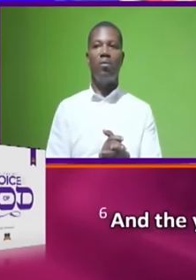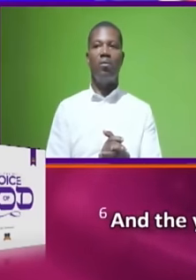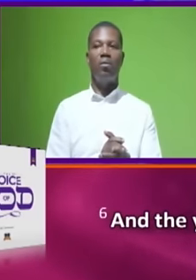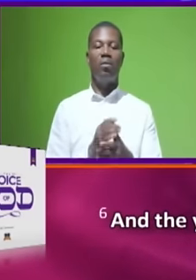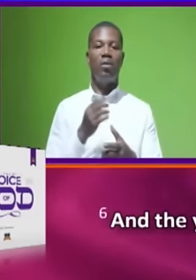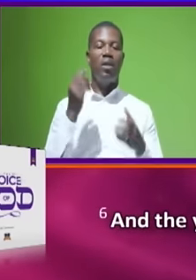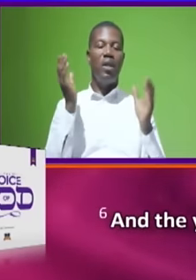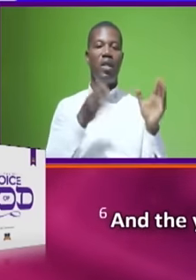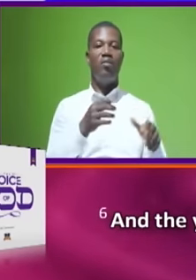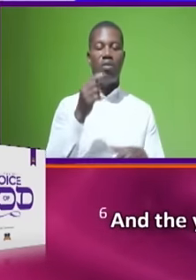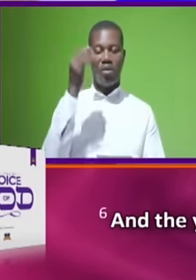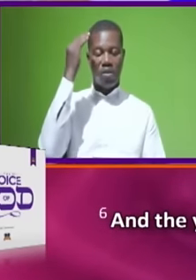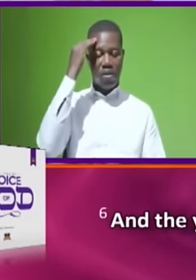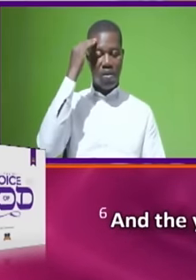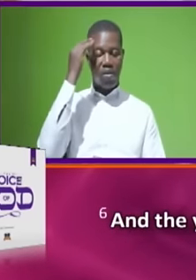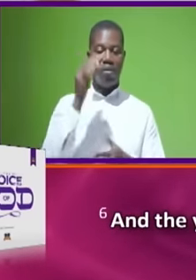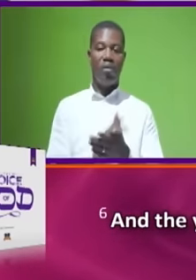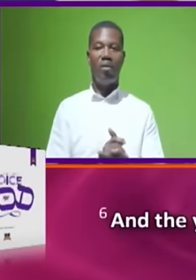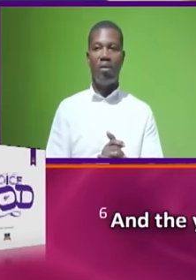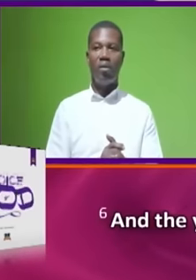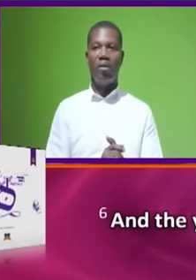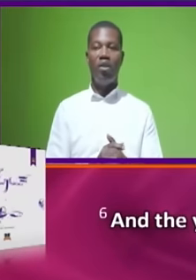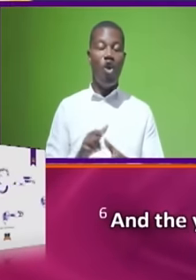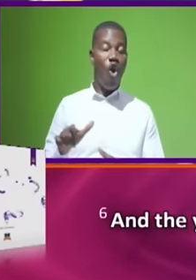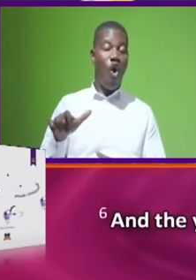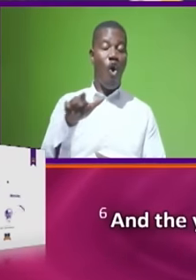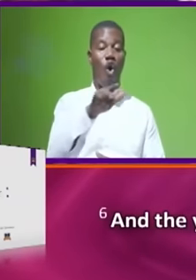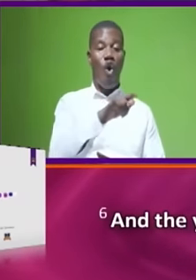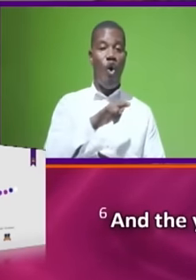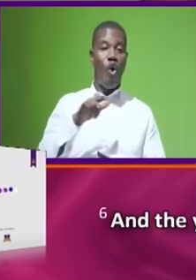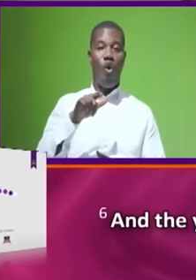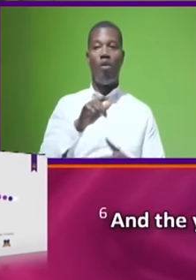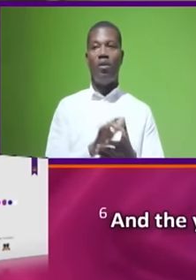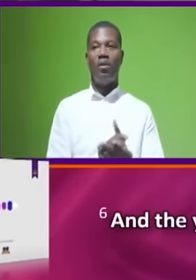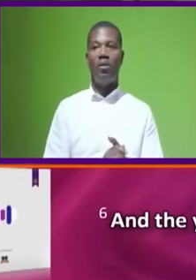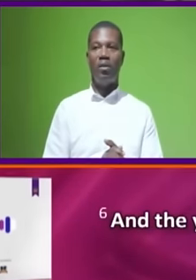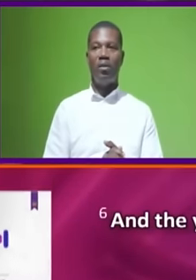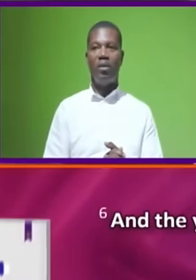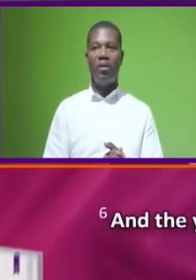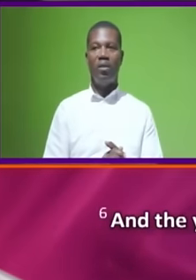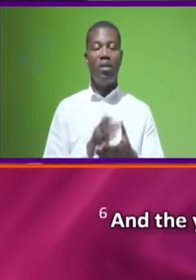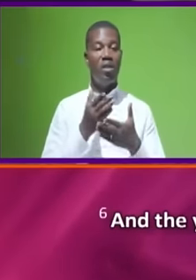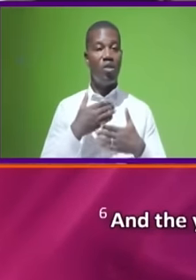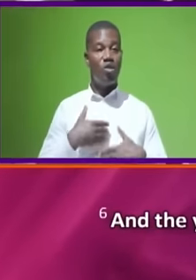It shall be left with only your hands. But upon all this,